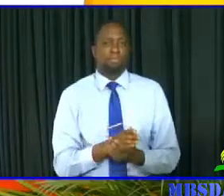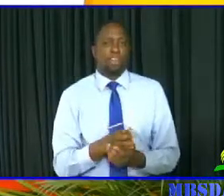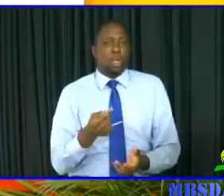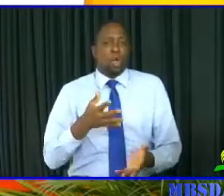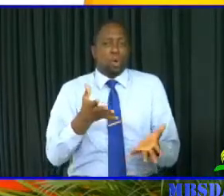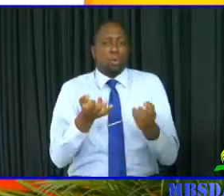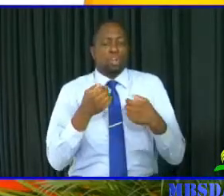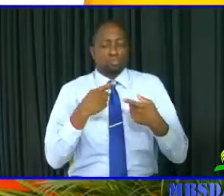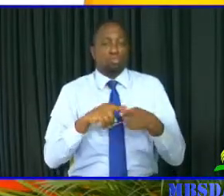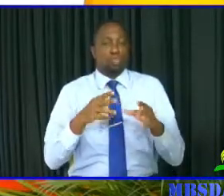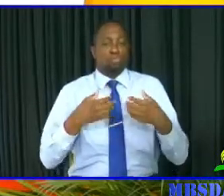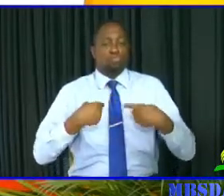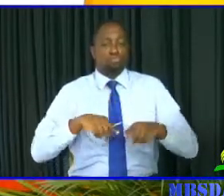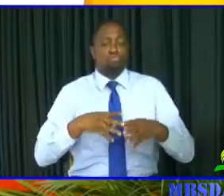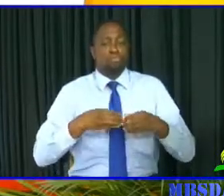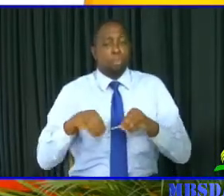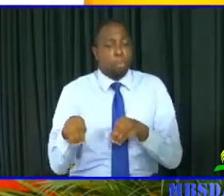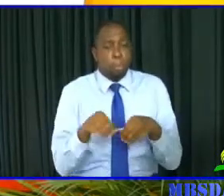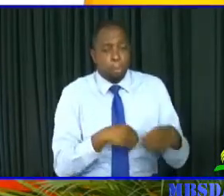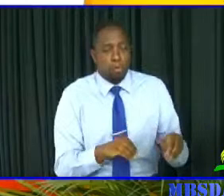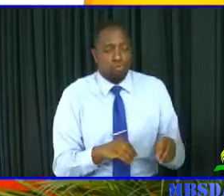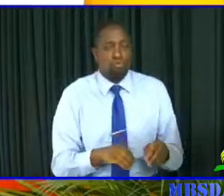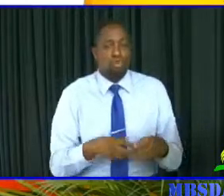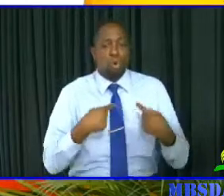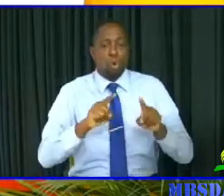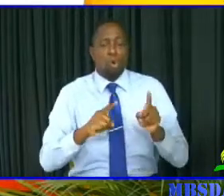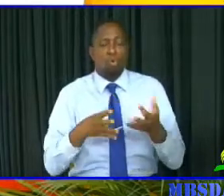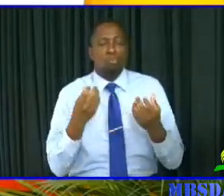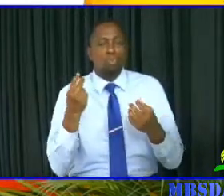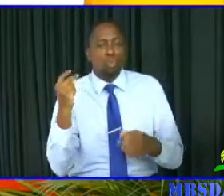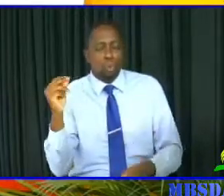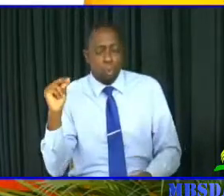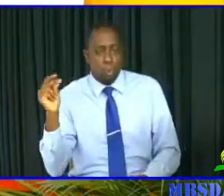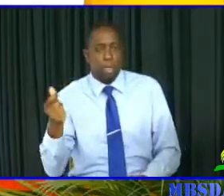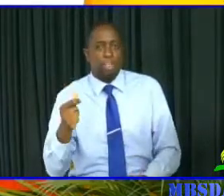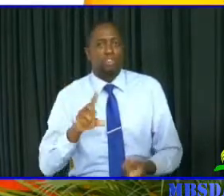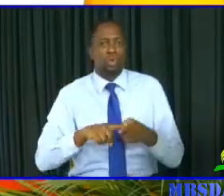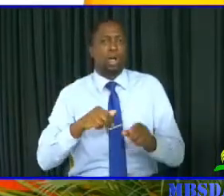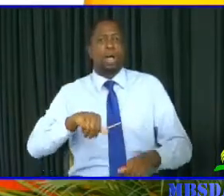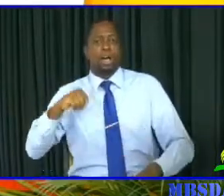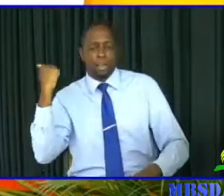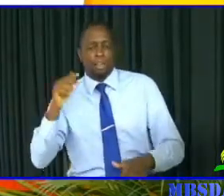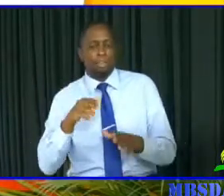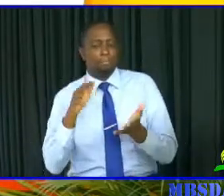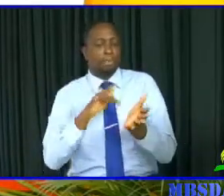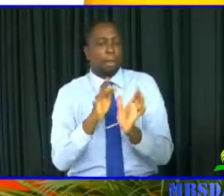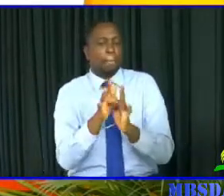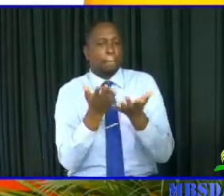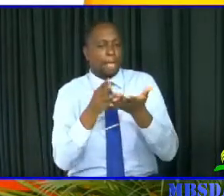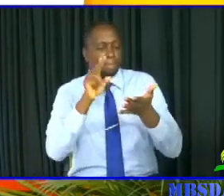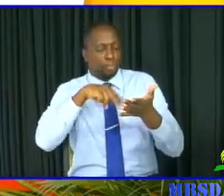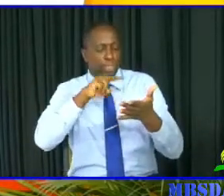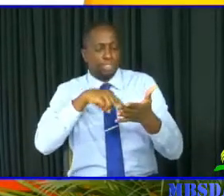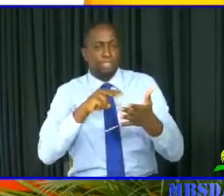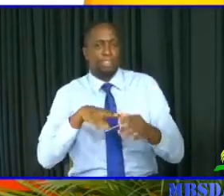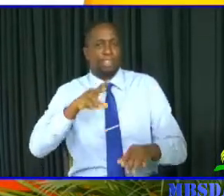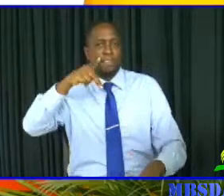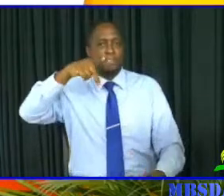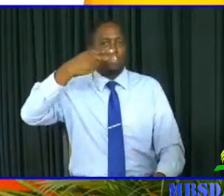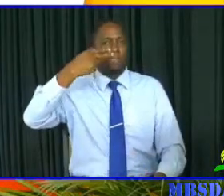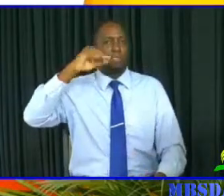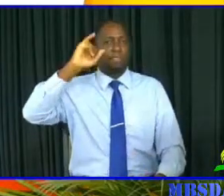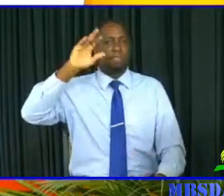want to jump over to Philippians 2 verses 12 and 13 so that you know that you're not alone. In fact, I